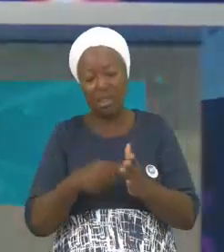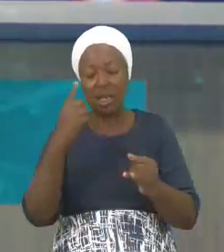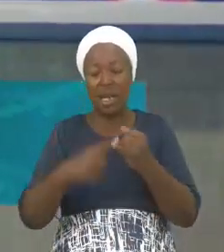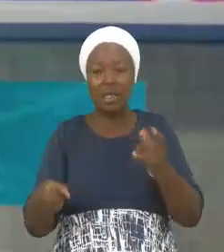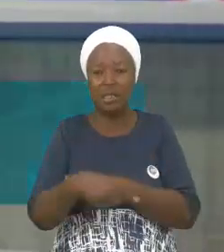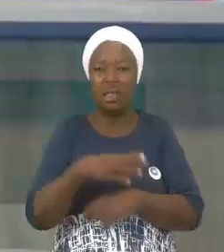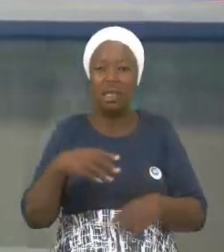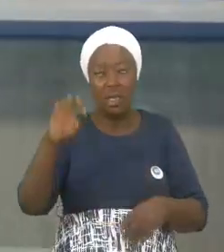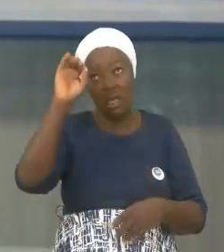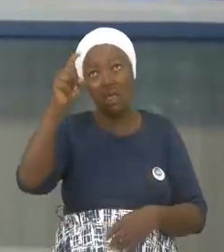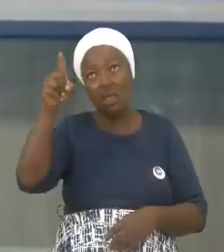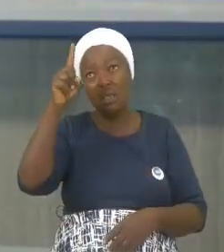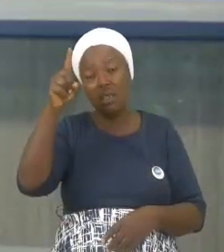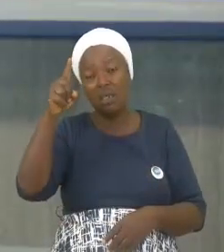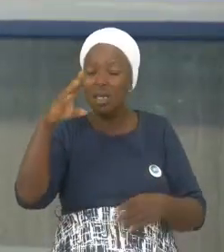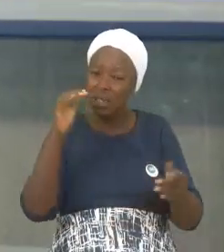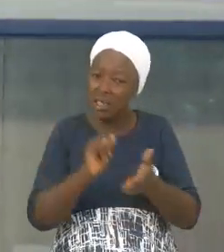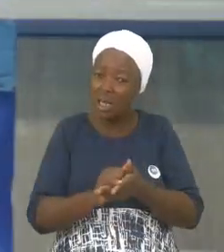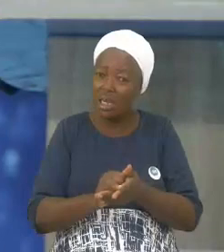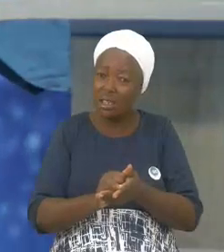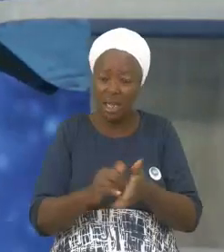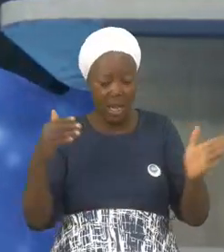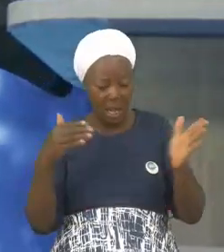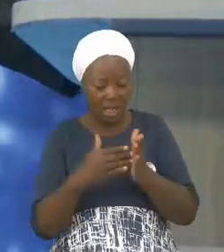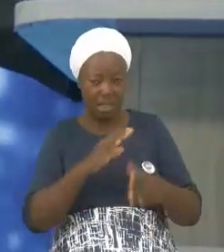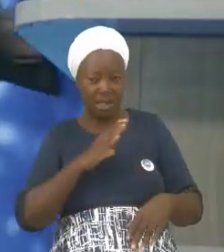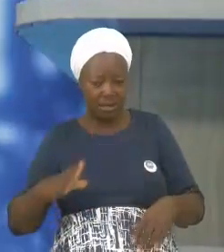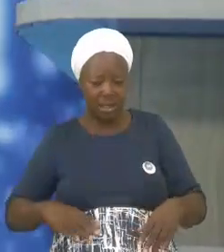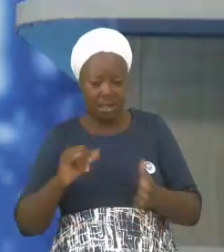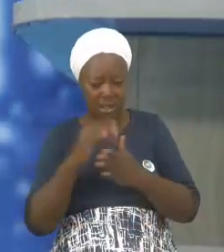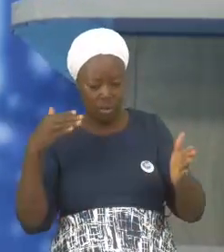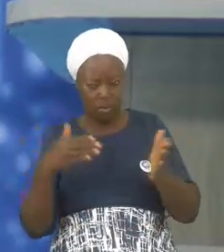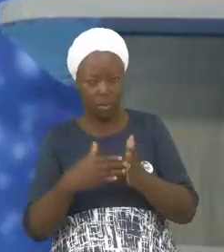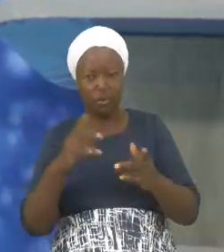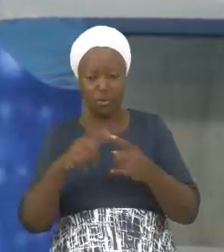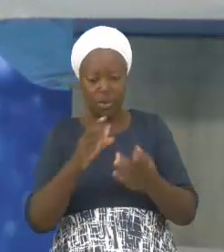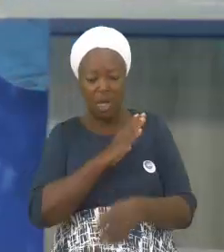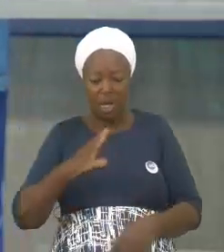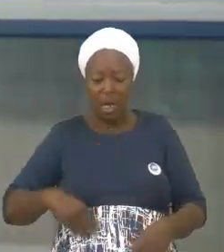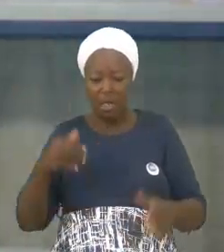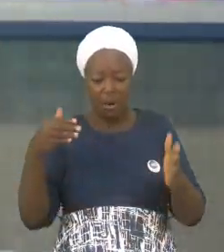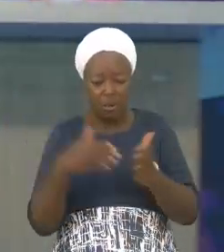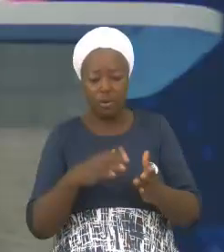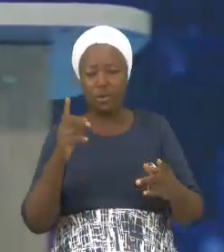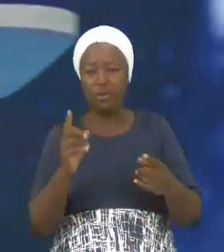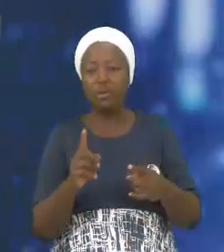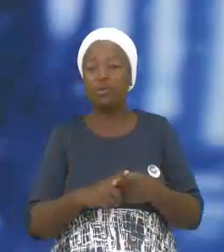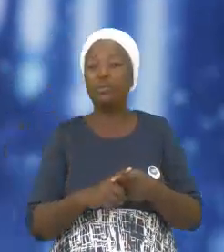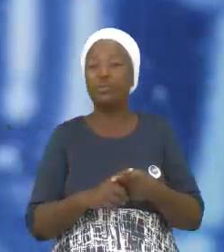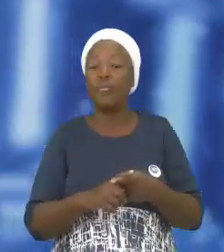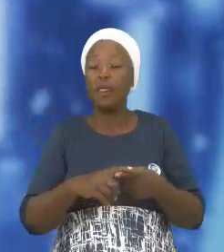Antichrist, opposed to Christ, opposed to the salvation of man, he also shall